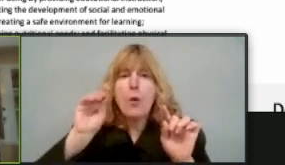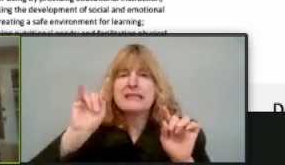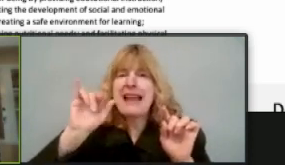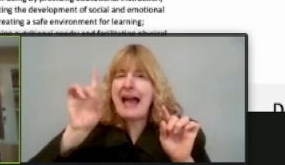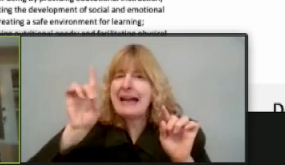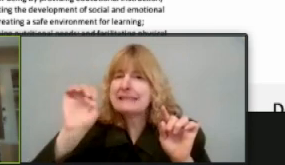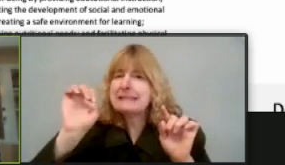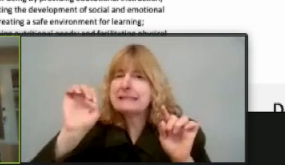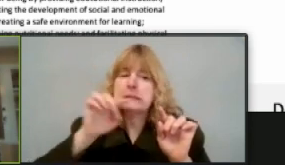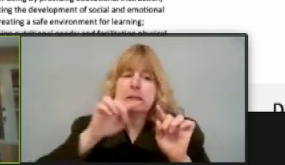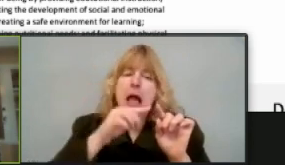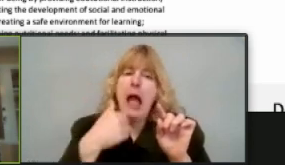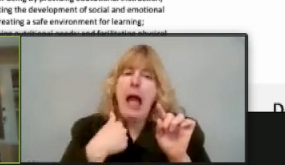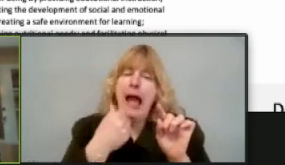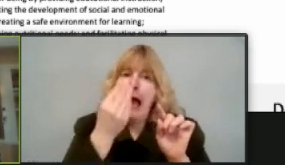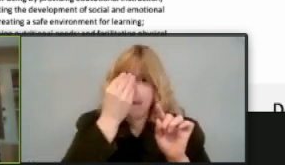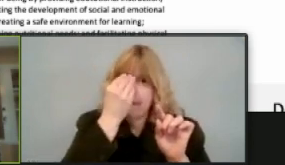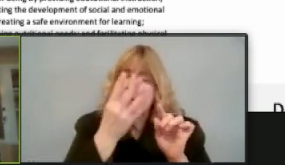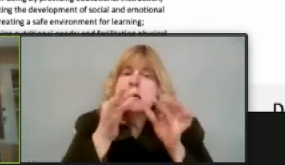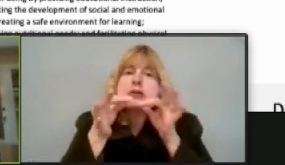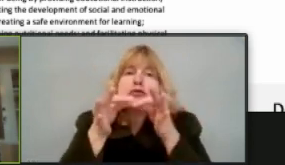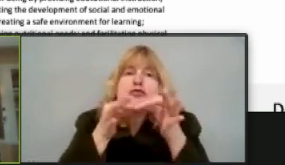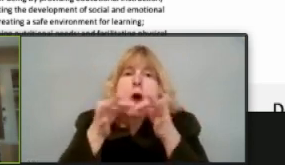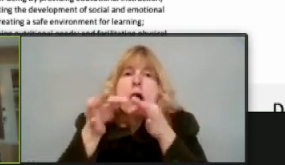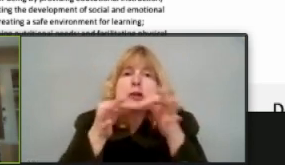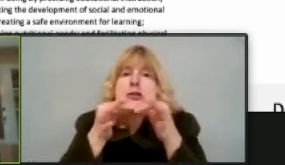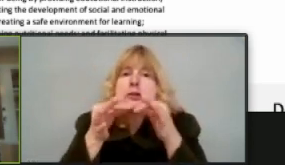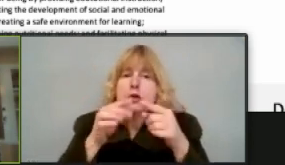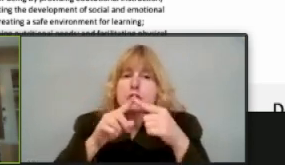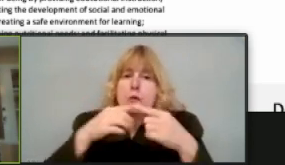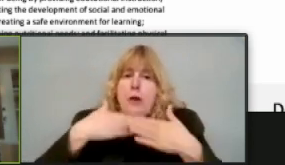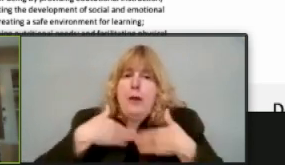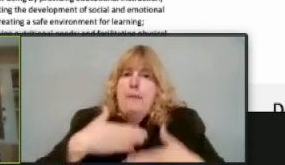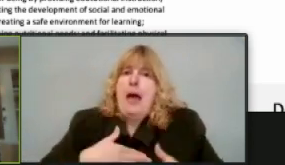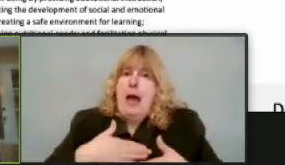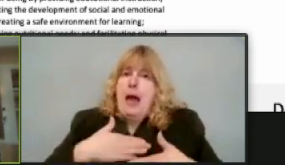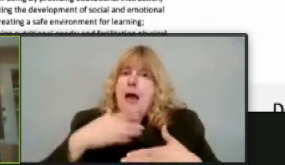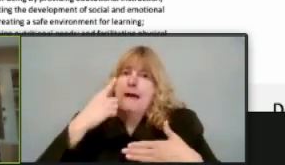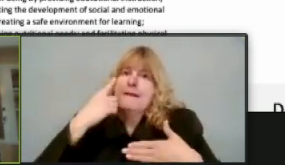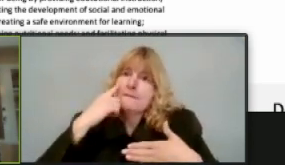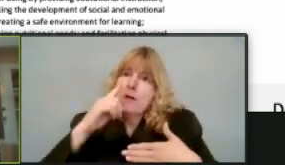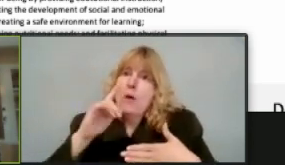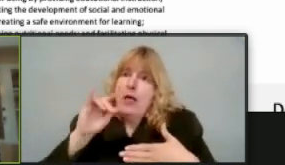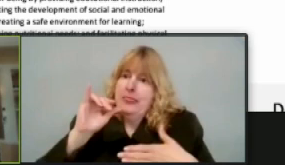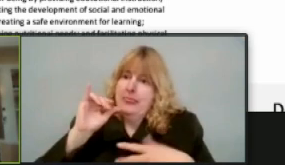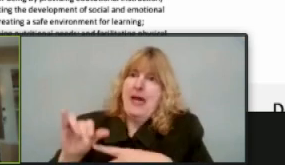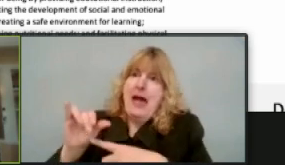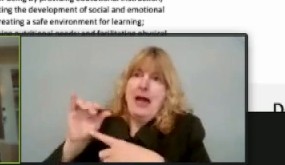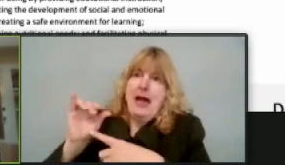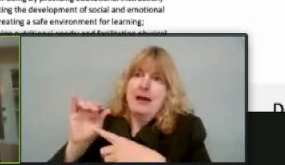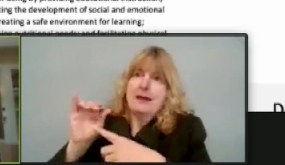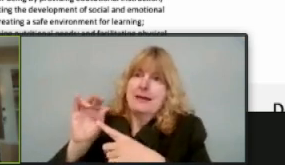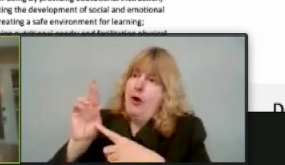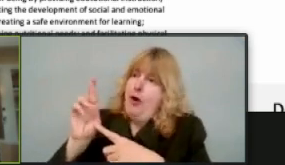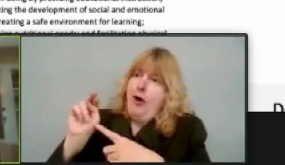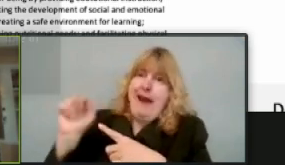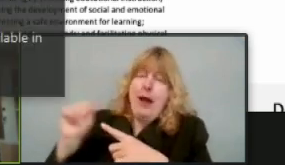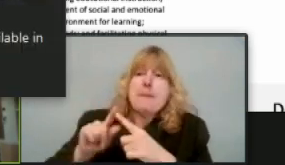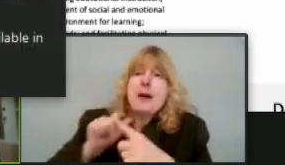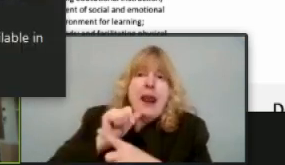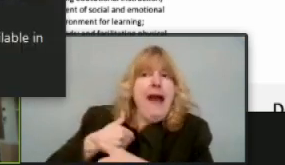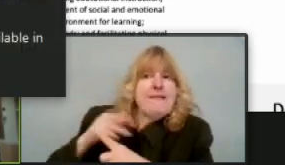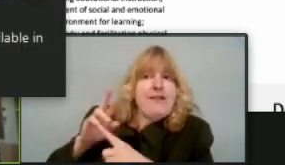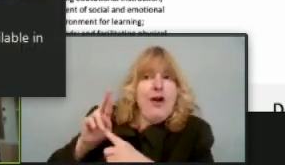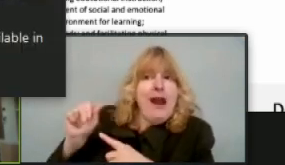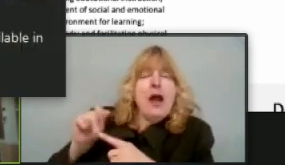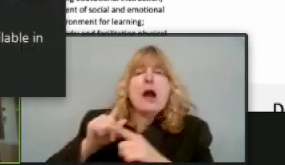instruction for the vaccine, and it's using our body to, you know, protect itself. And then another thing I'd